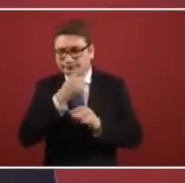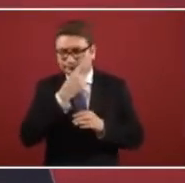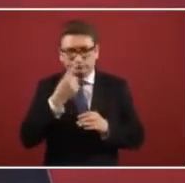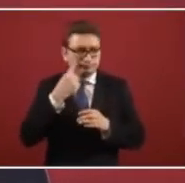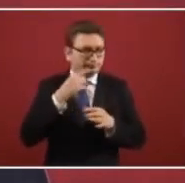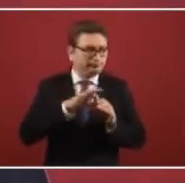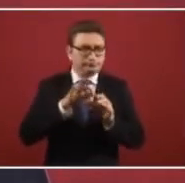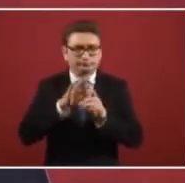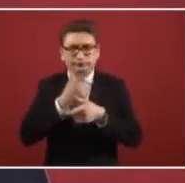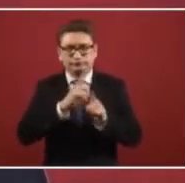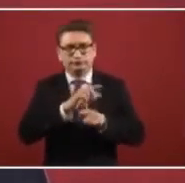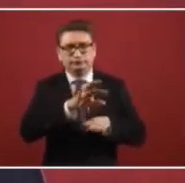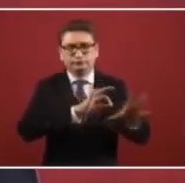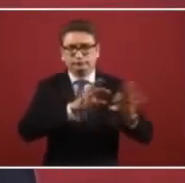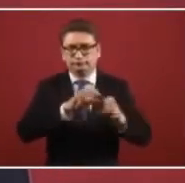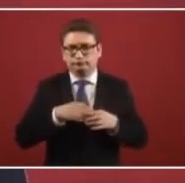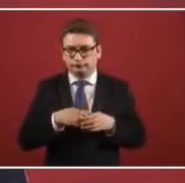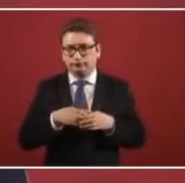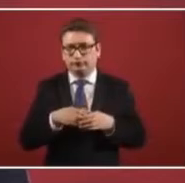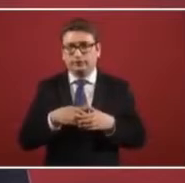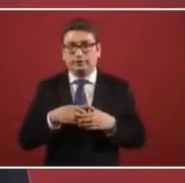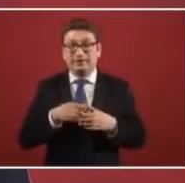alcaldes are like mayors,